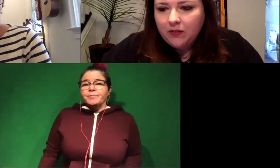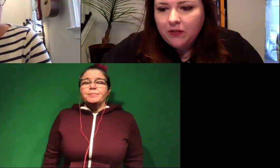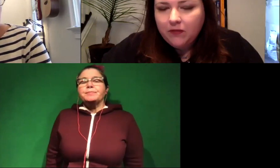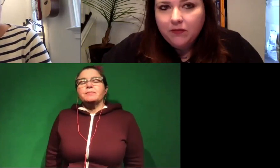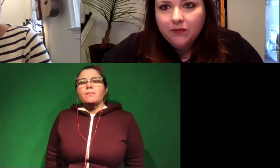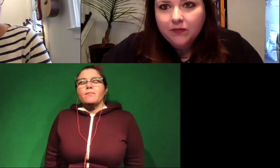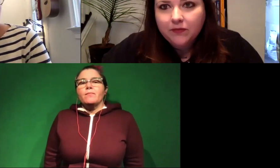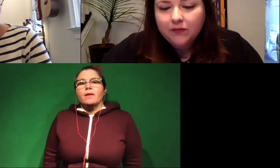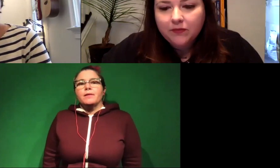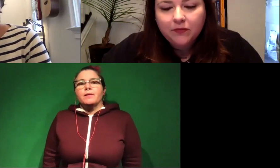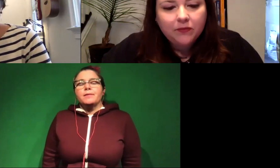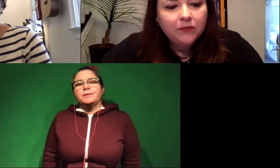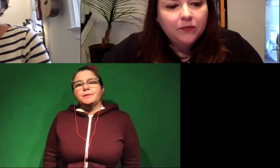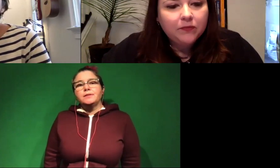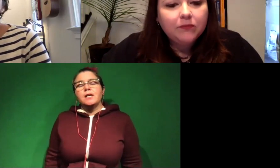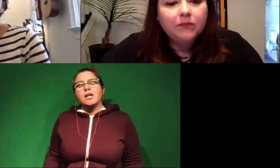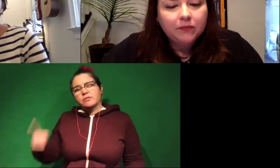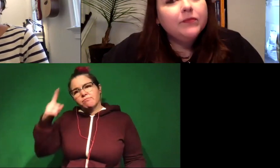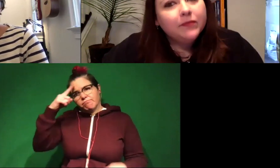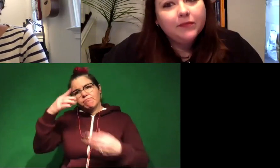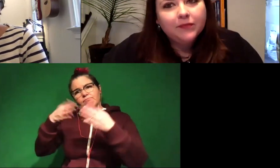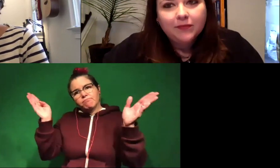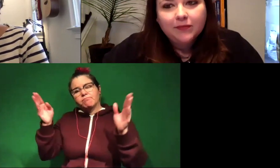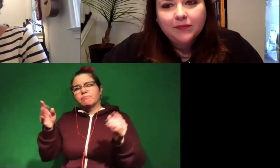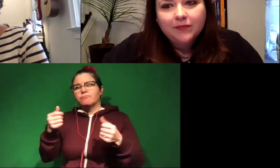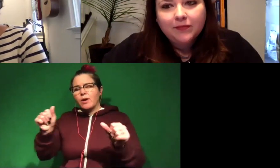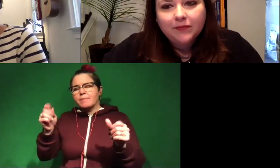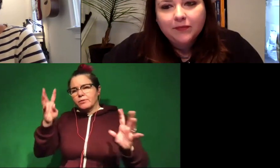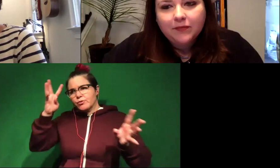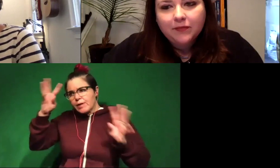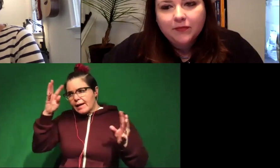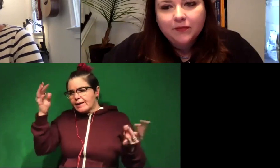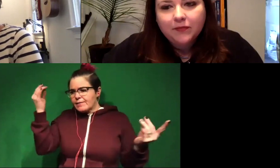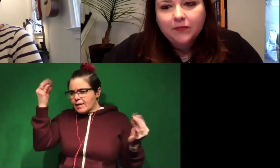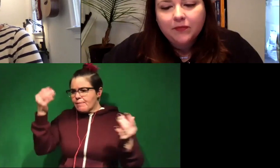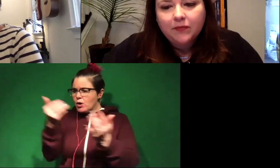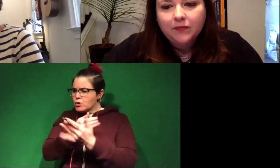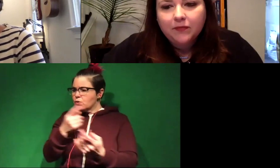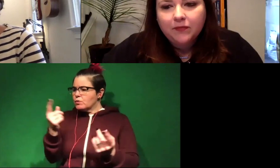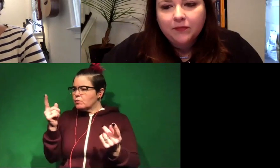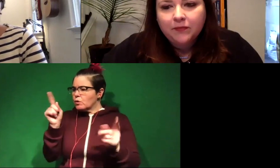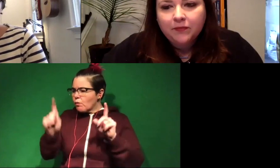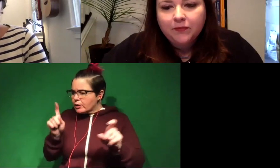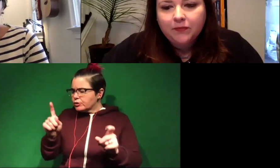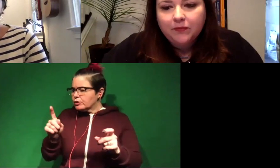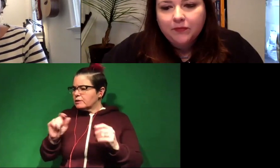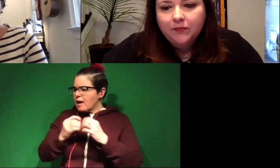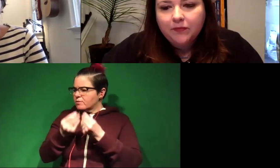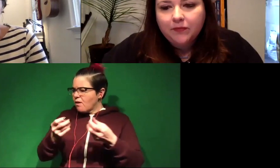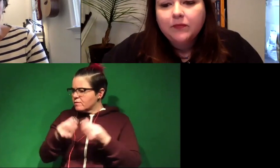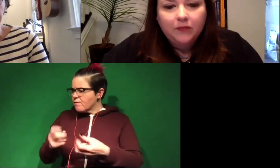And just keeping an open mind, right? And trying to stay creative and think about new questions and new ways to solve